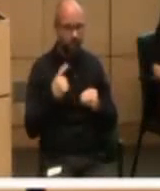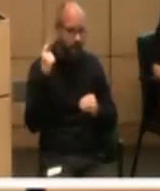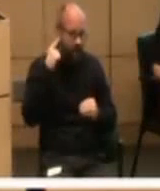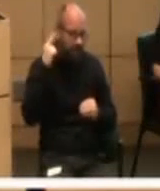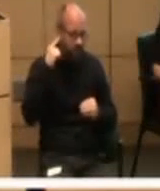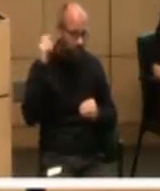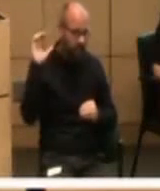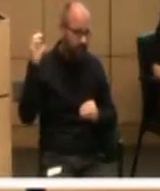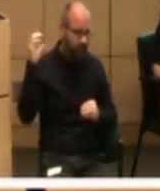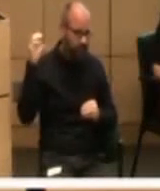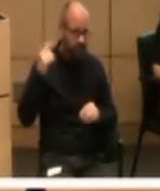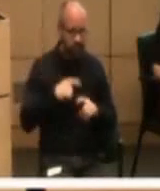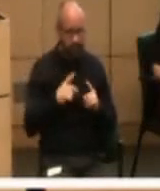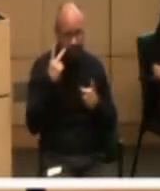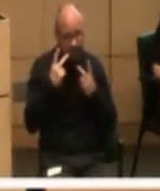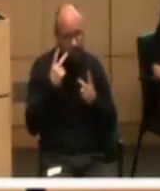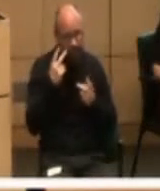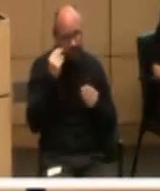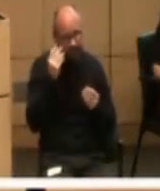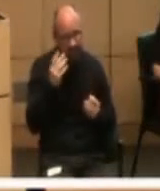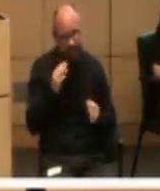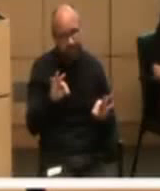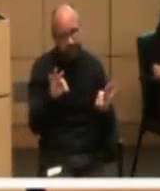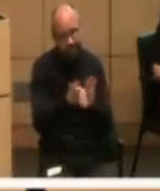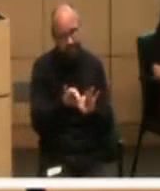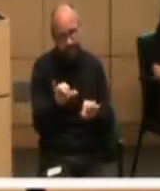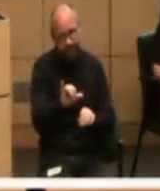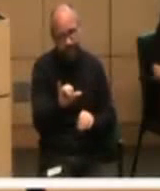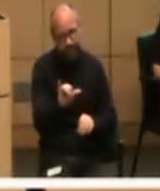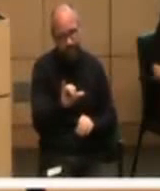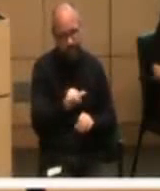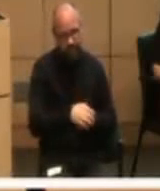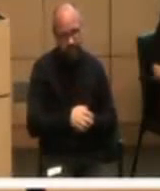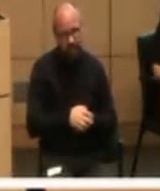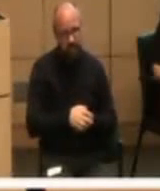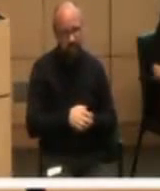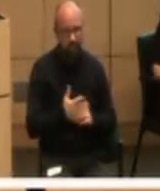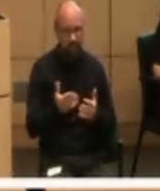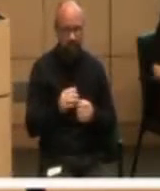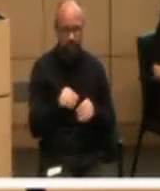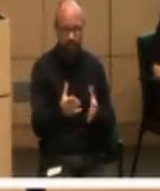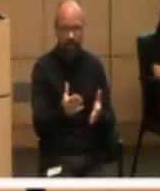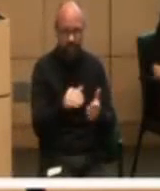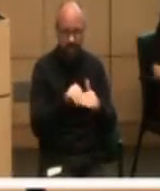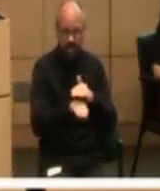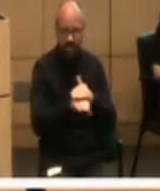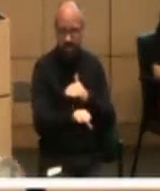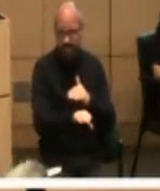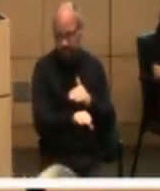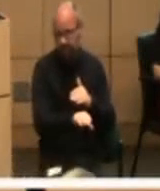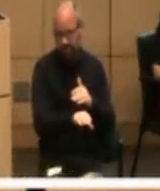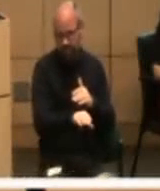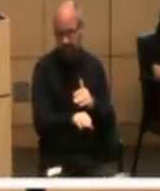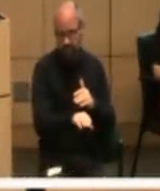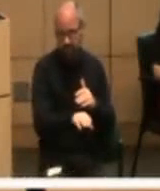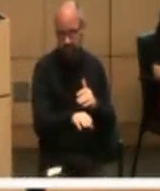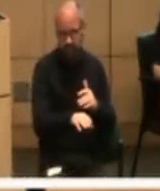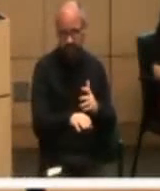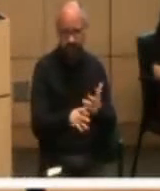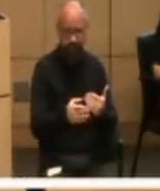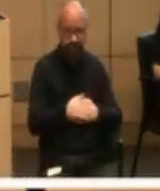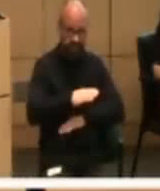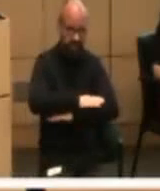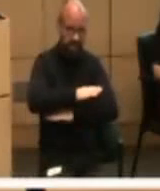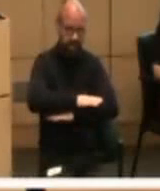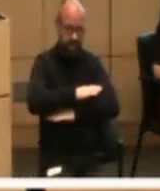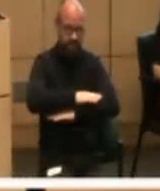is so critical to these environments too, that maybe providing access at a desk level or something to the